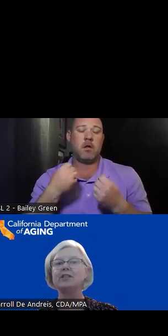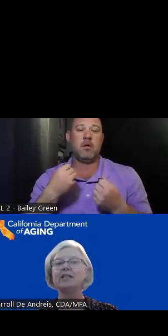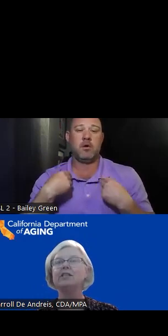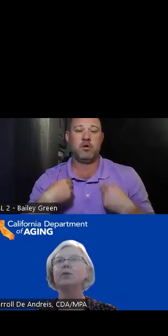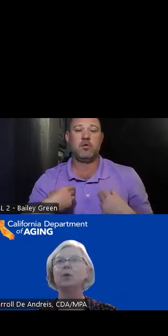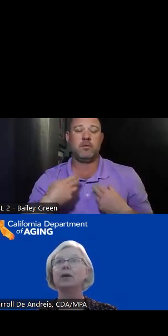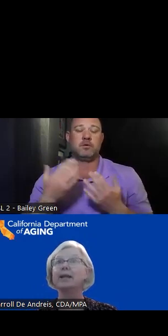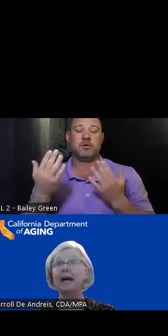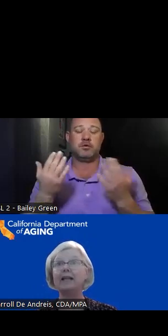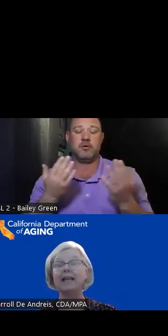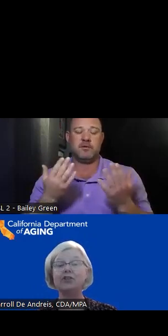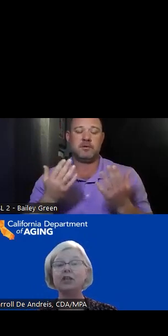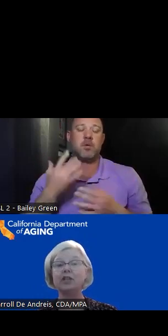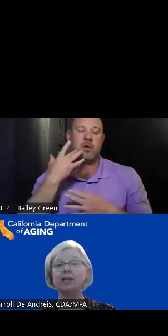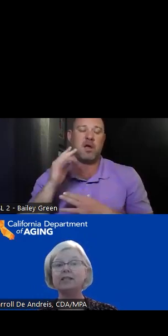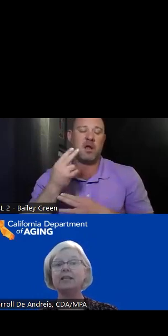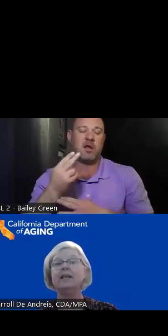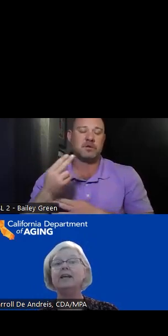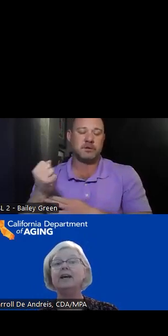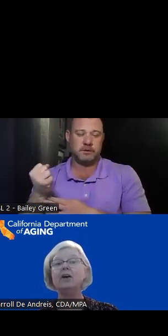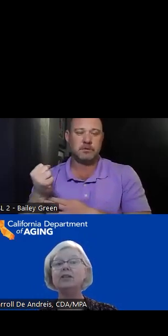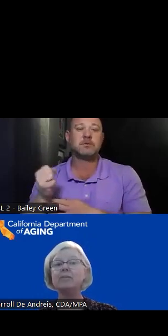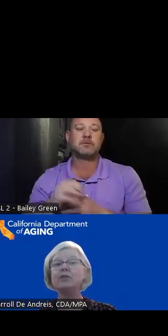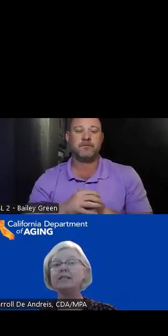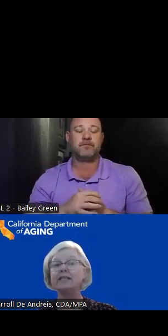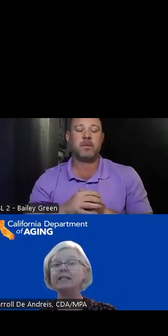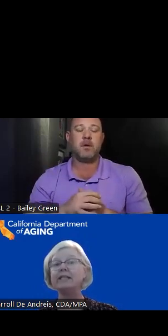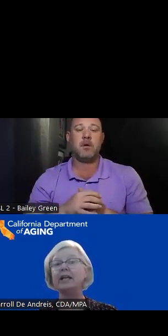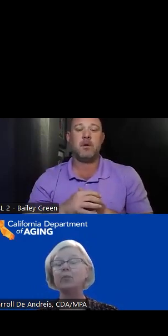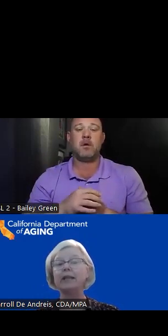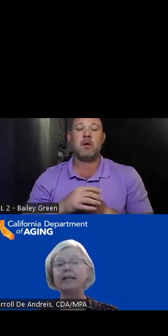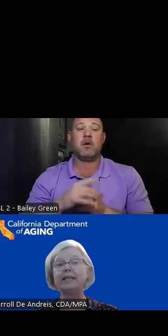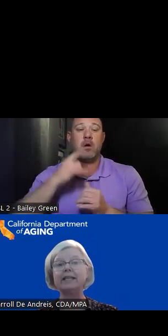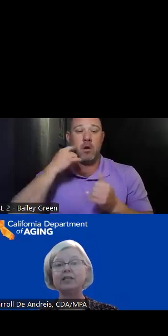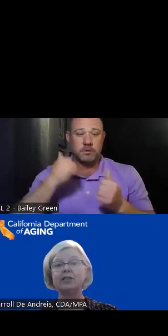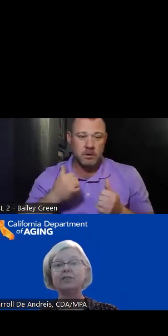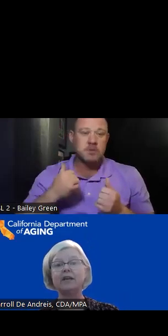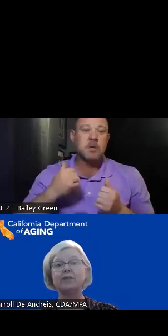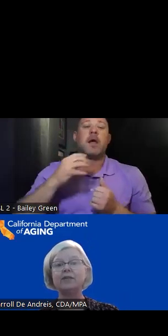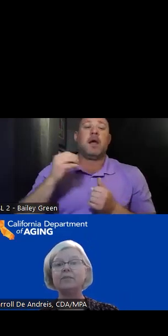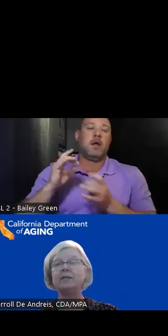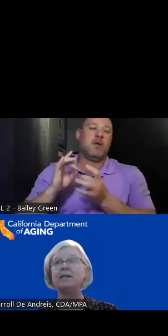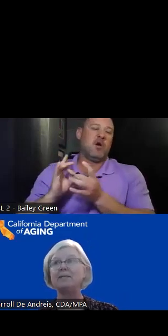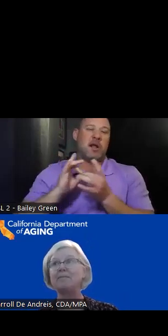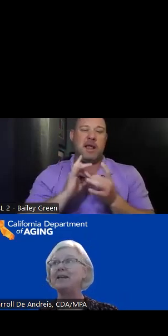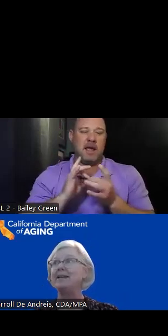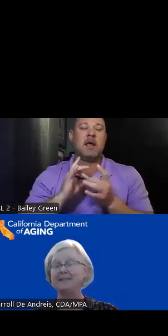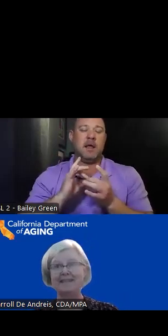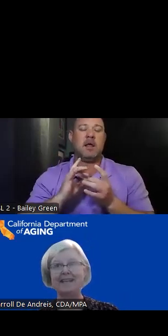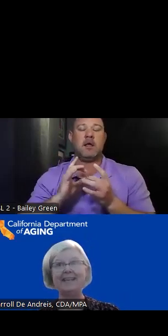Service Agencies, or Cal HHS, Alzheimer's Disease and Related Conditions Advisory Committee